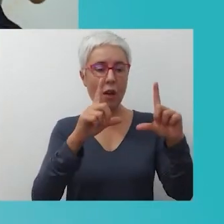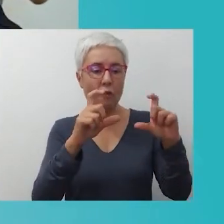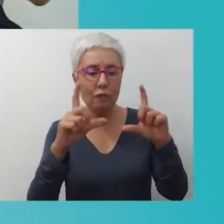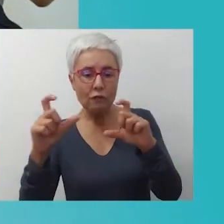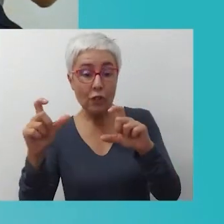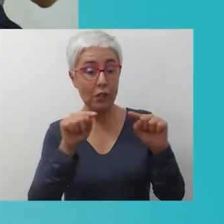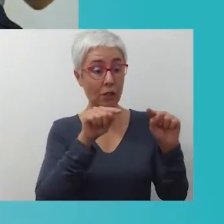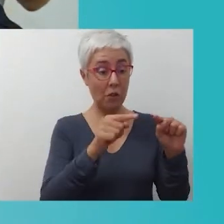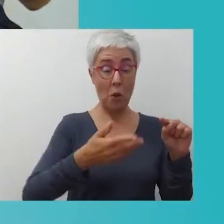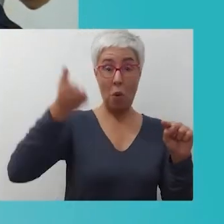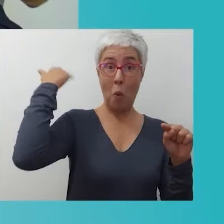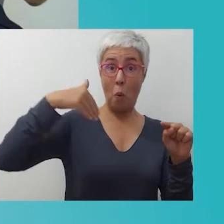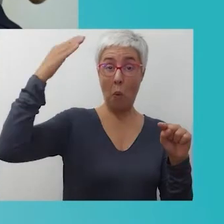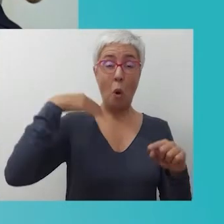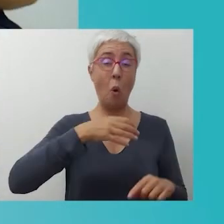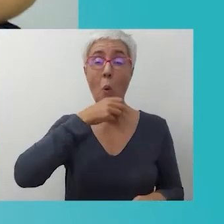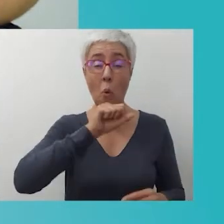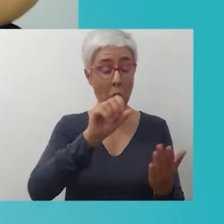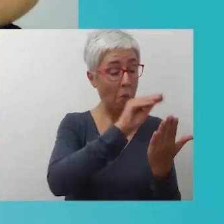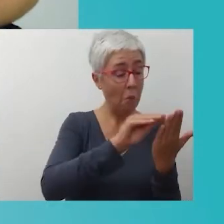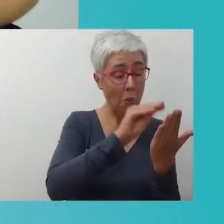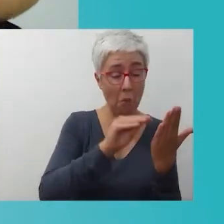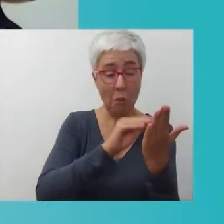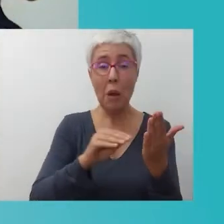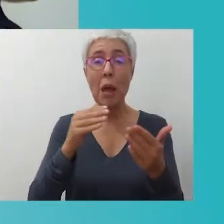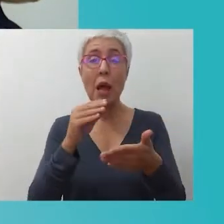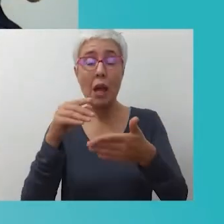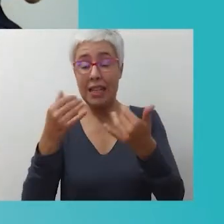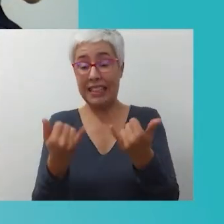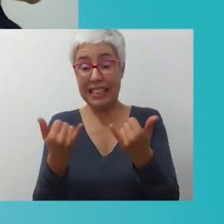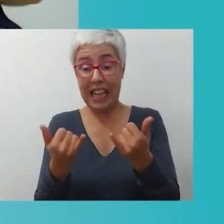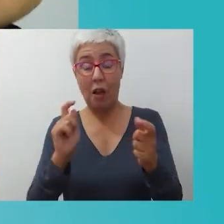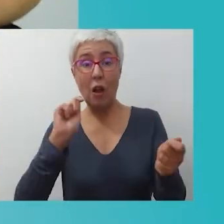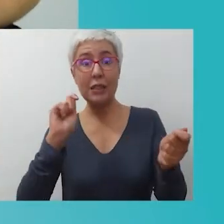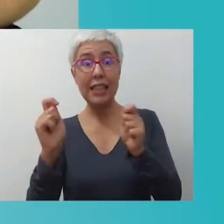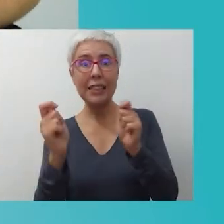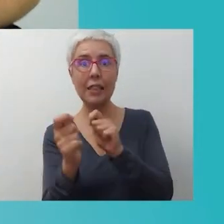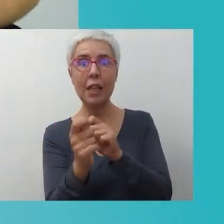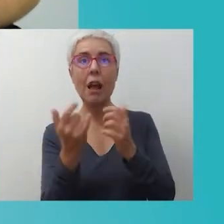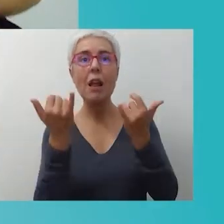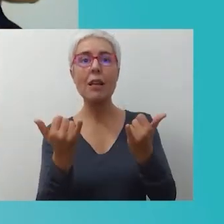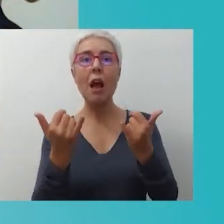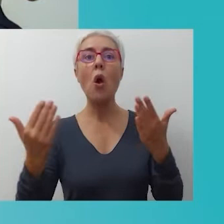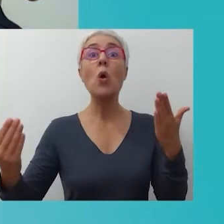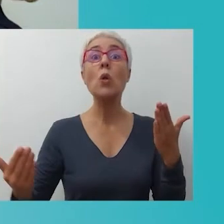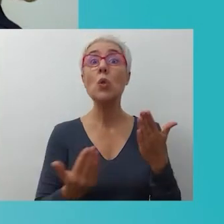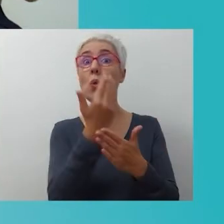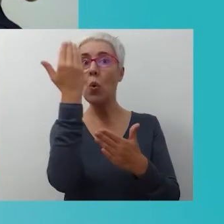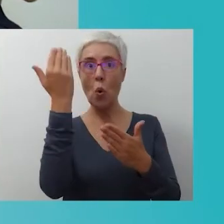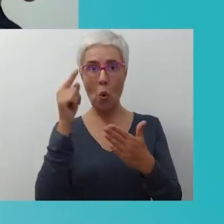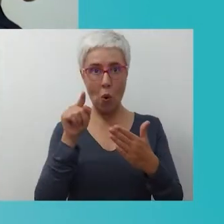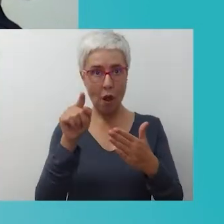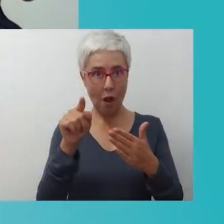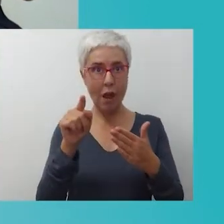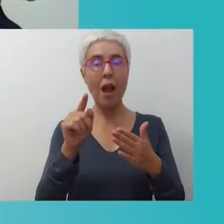tools have gone from pen and paper to digital calculators to the newest and latest thing in the market,